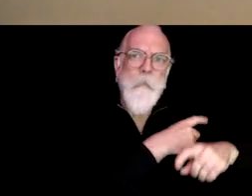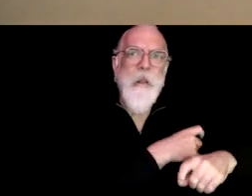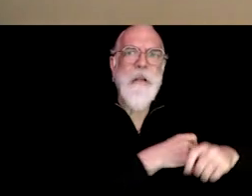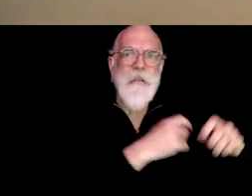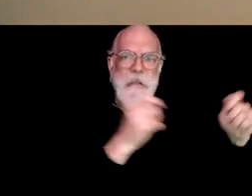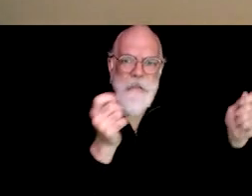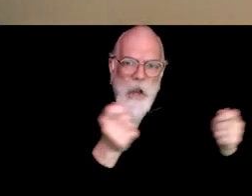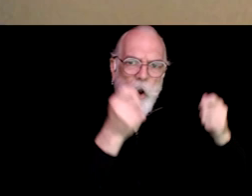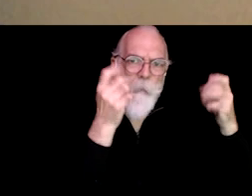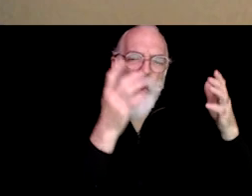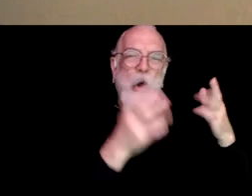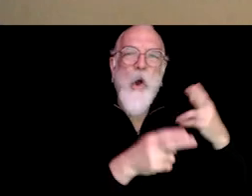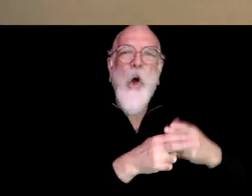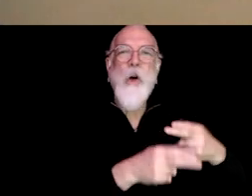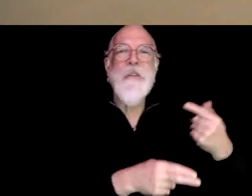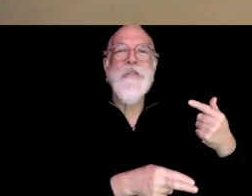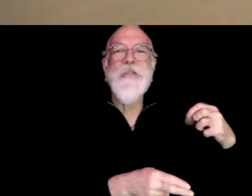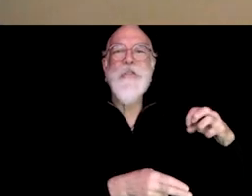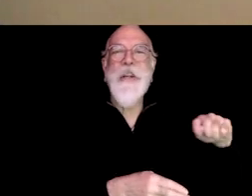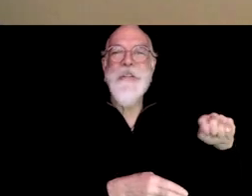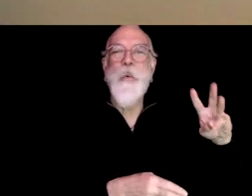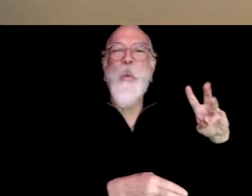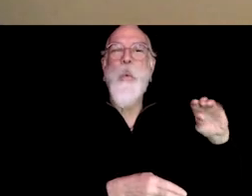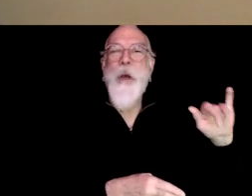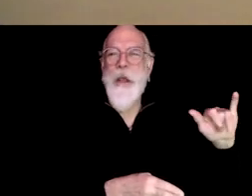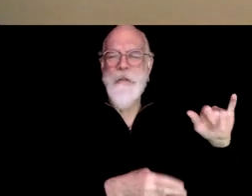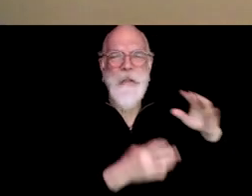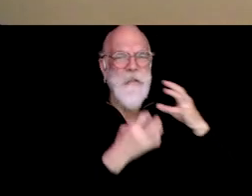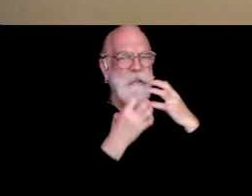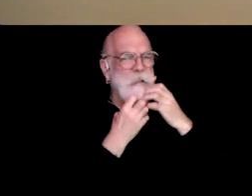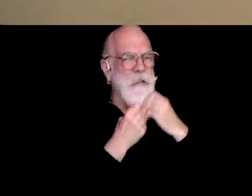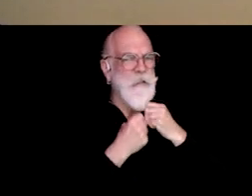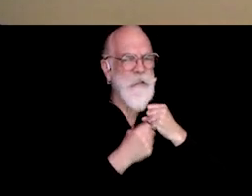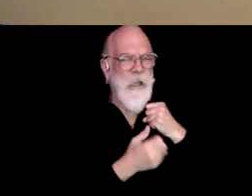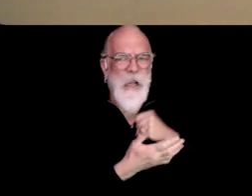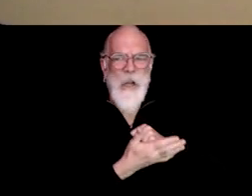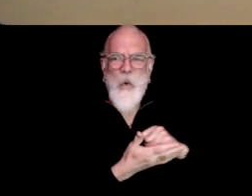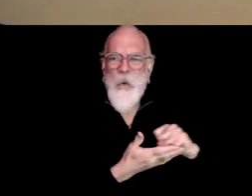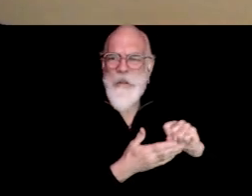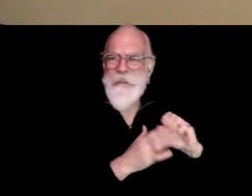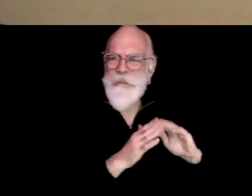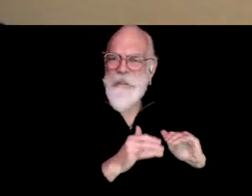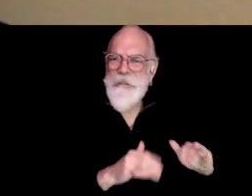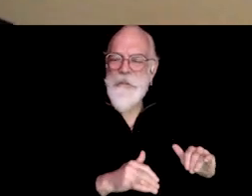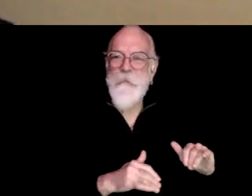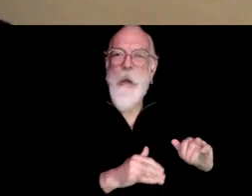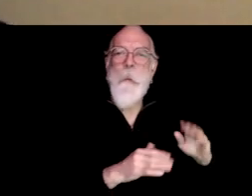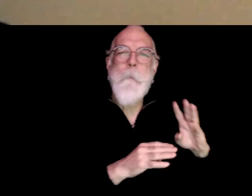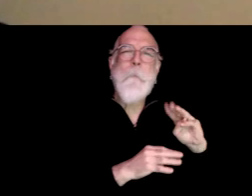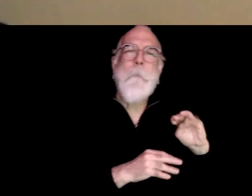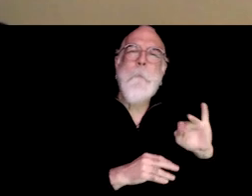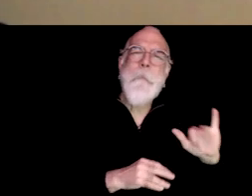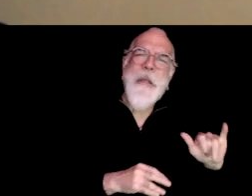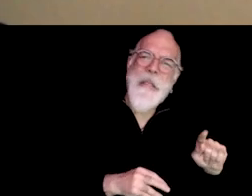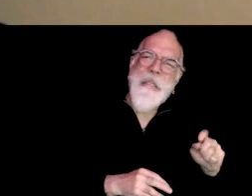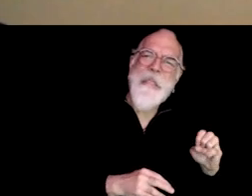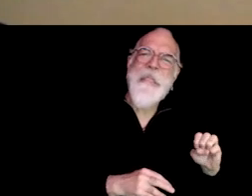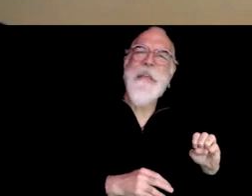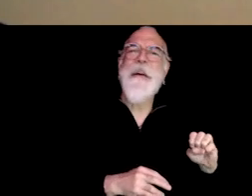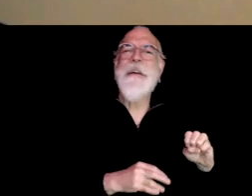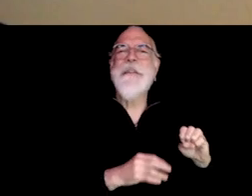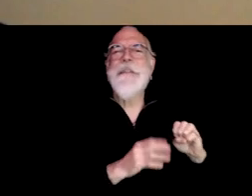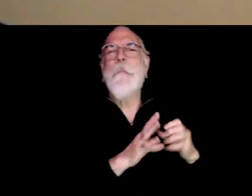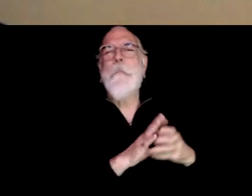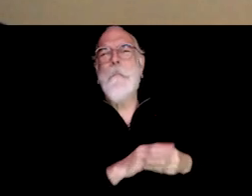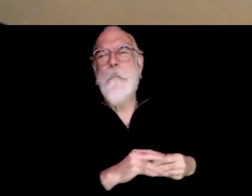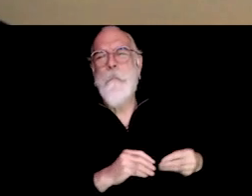chant ways, a sacred system of myths, prayers, song, and extraordinary